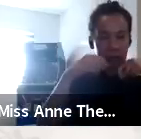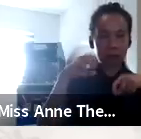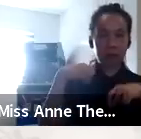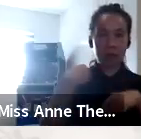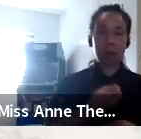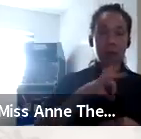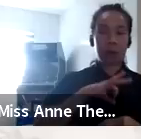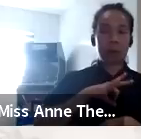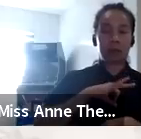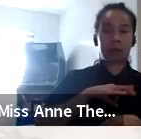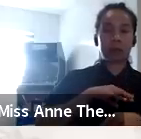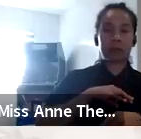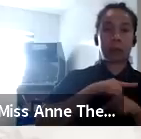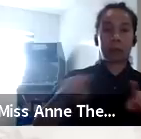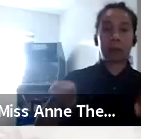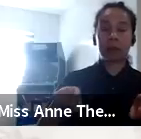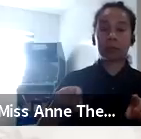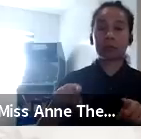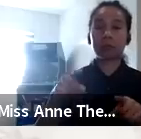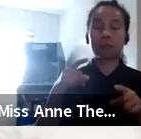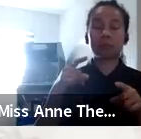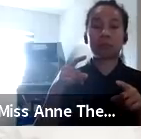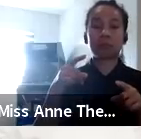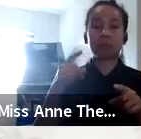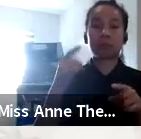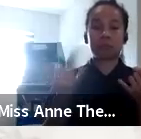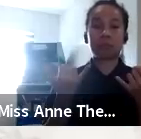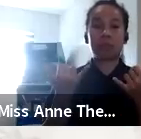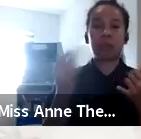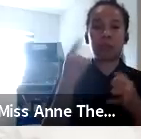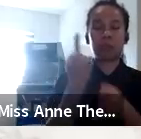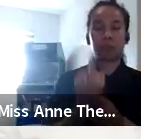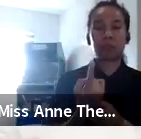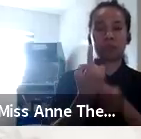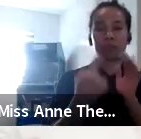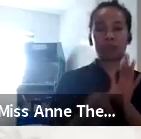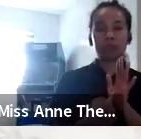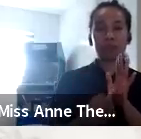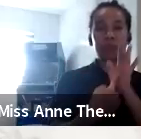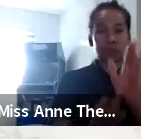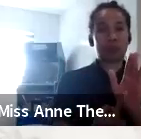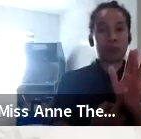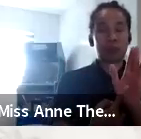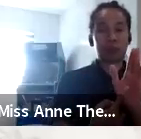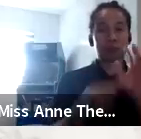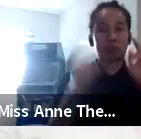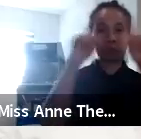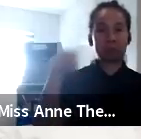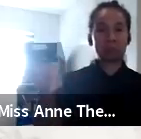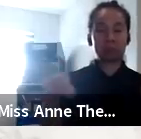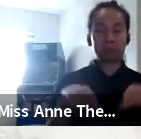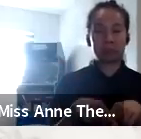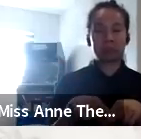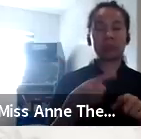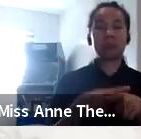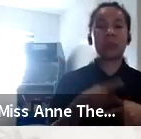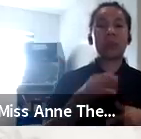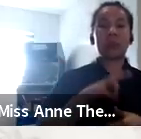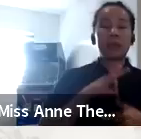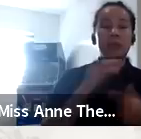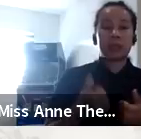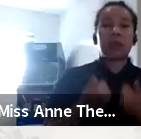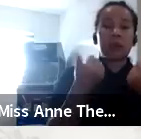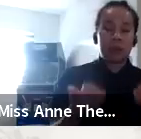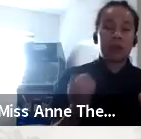that it was used to be done back then. But then the medals and awards became merely